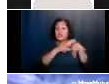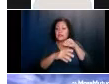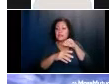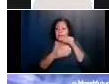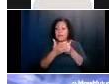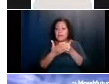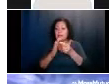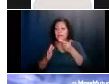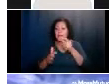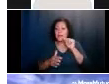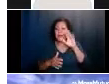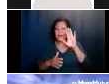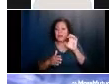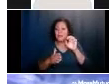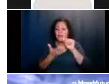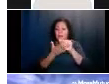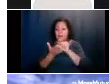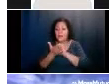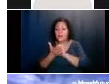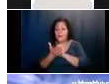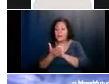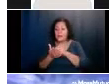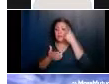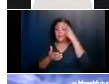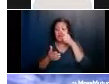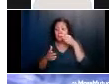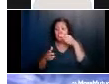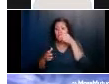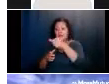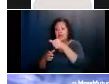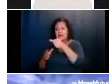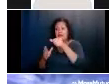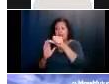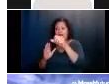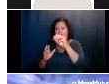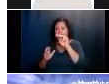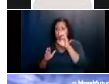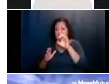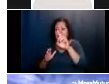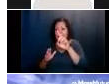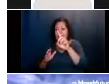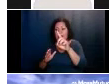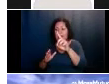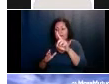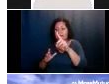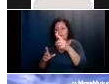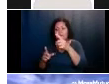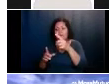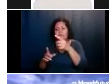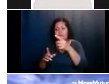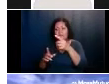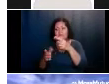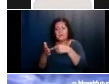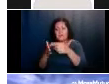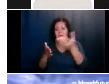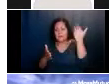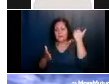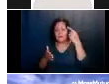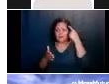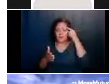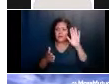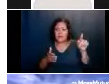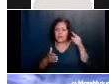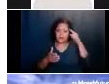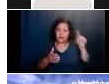account to reimburse Medicaid for any expenses that they paid for on his